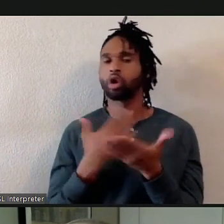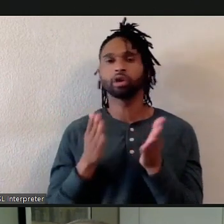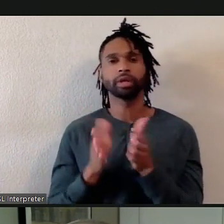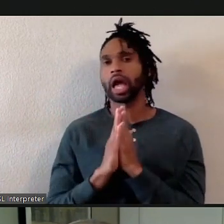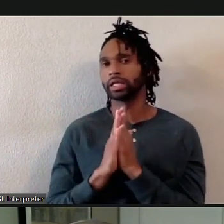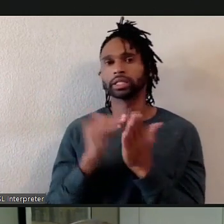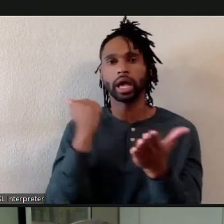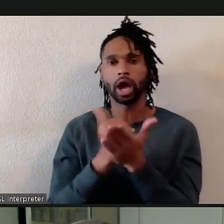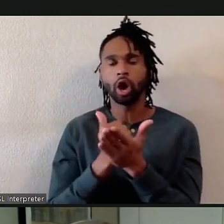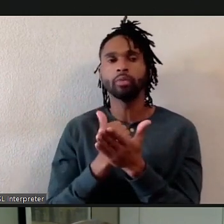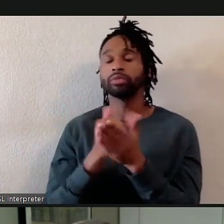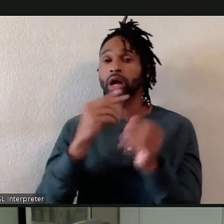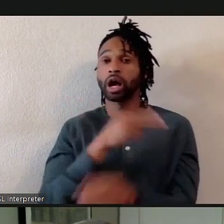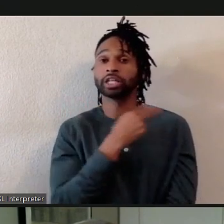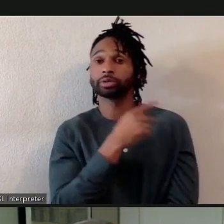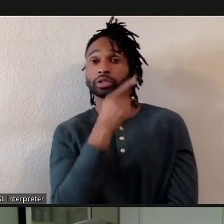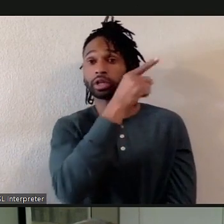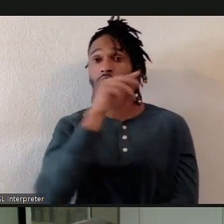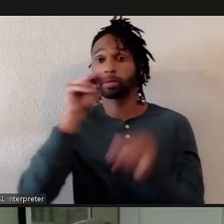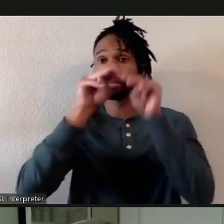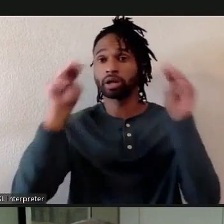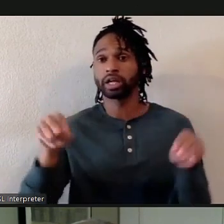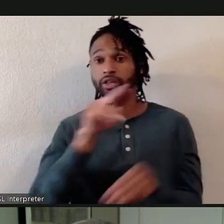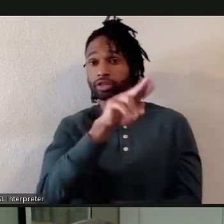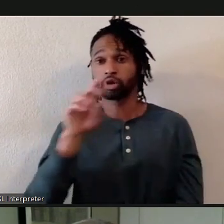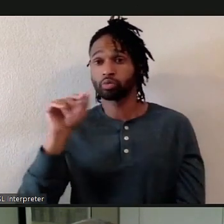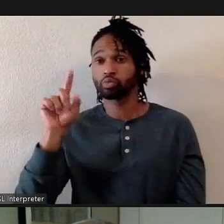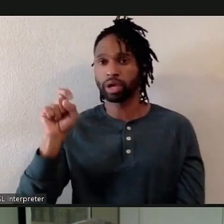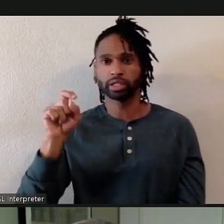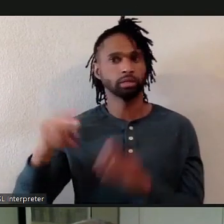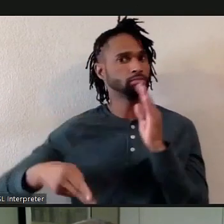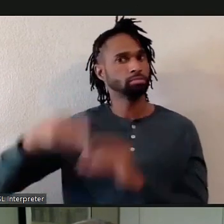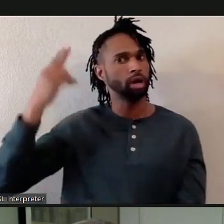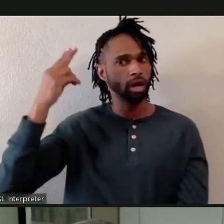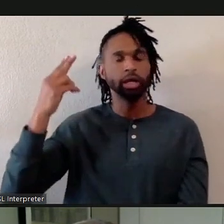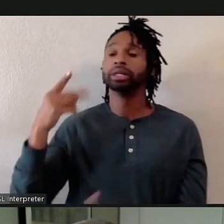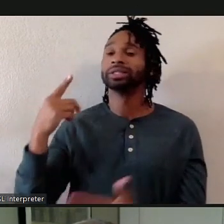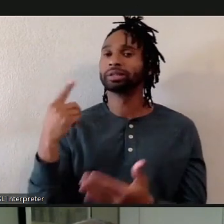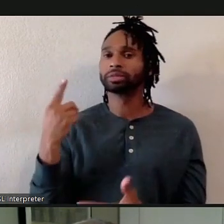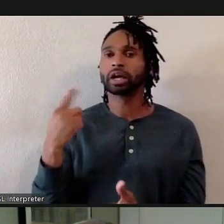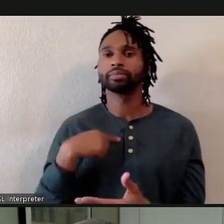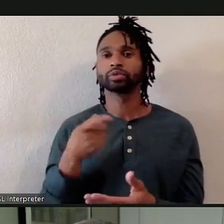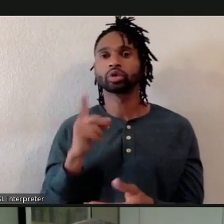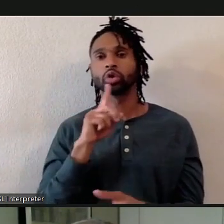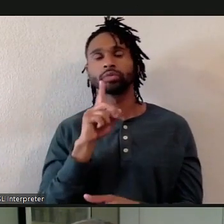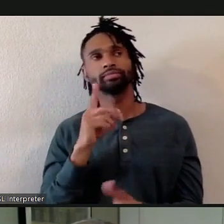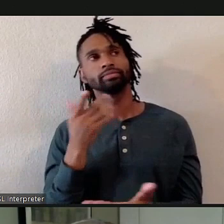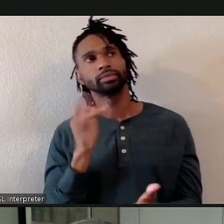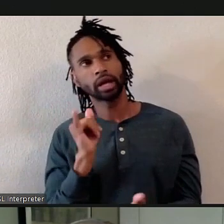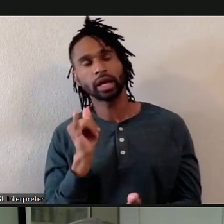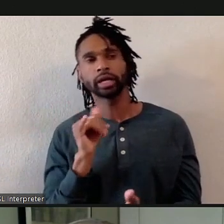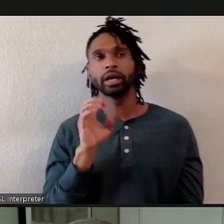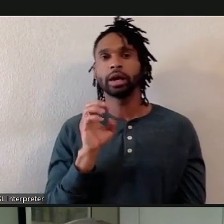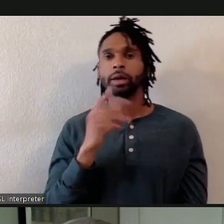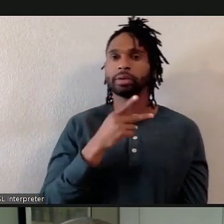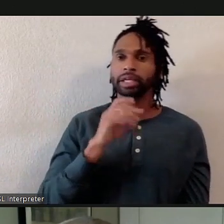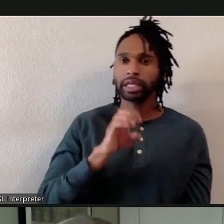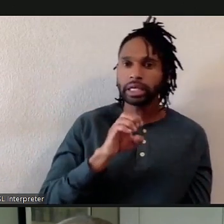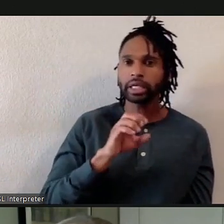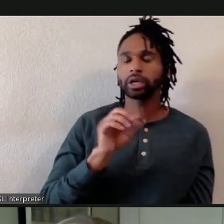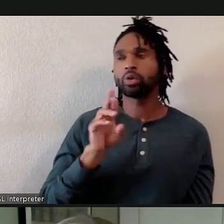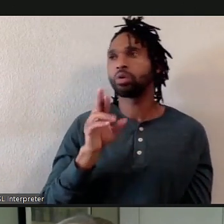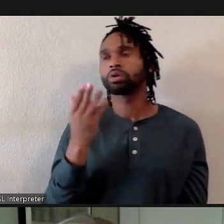in Montana where their rates have been quite high. Sometimes it's a question of PPE, personal protective